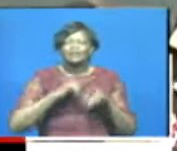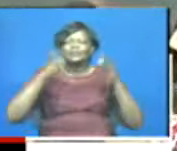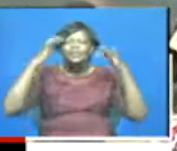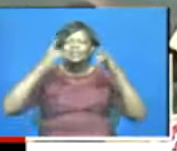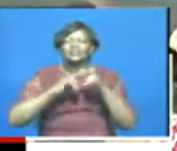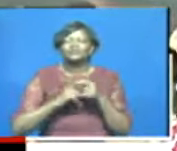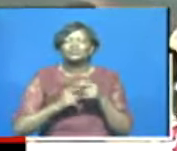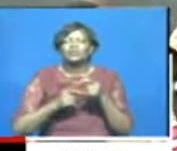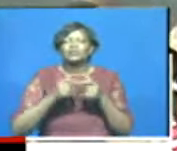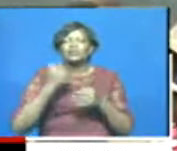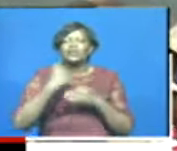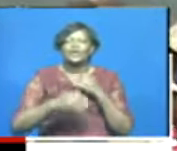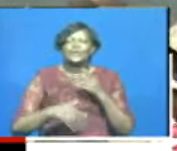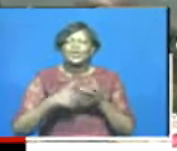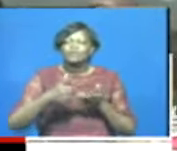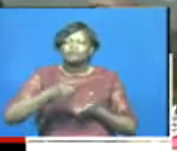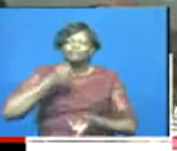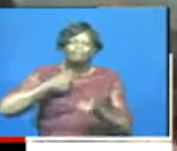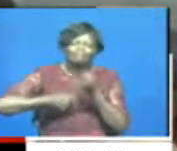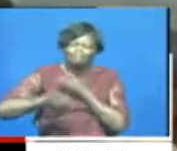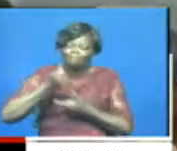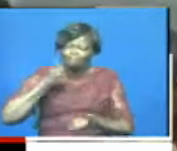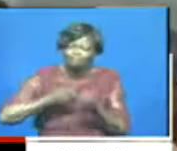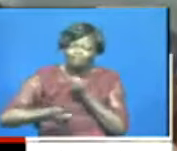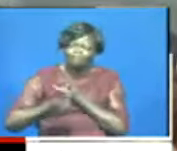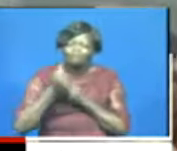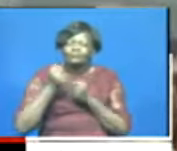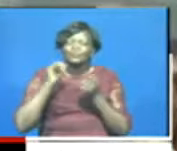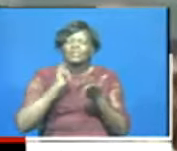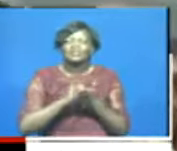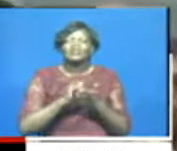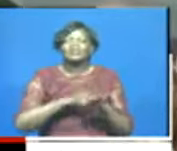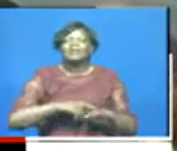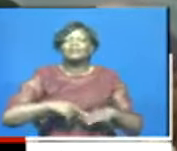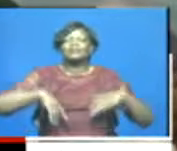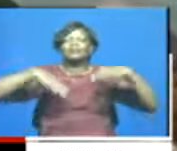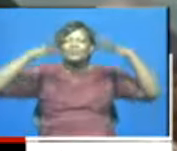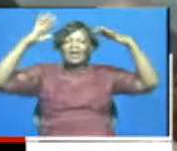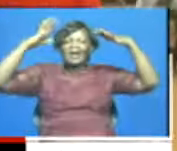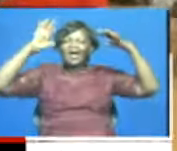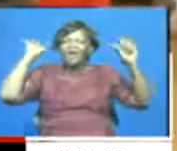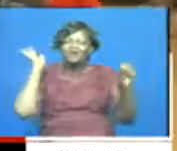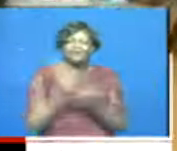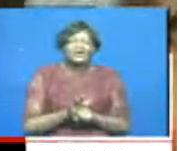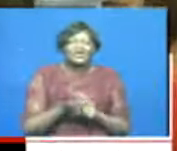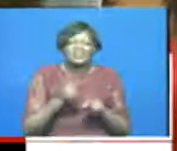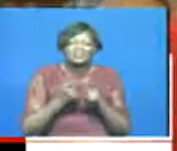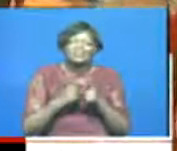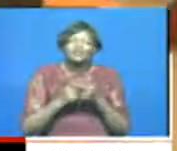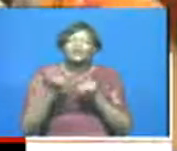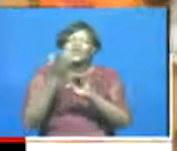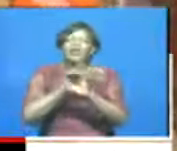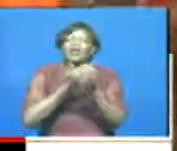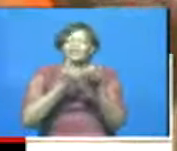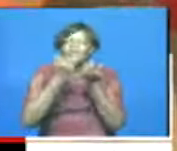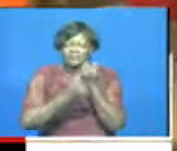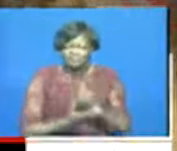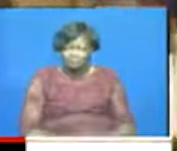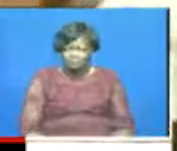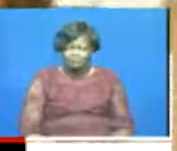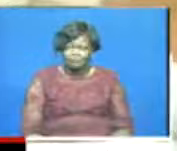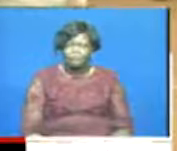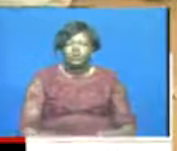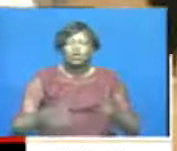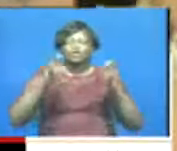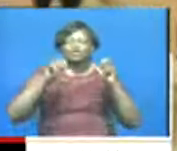mabwawa na vidimbwi ili sasa mvua inanyesha kwa wingi tunavuna hiyo maji. The issue of human